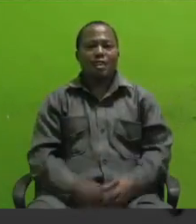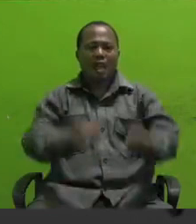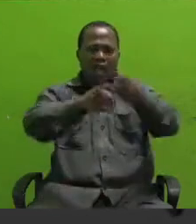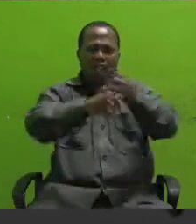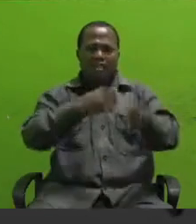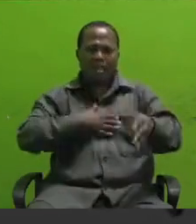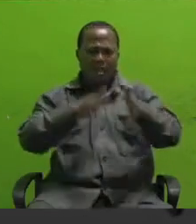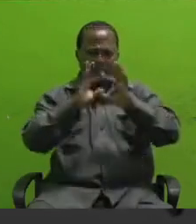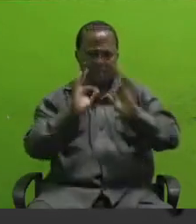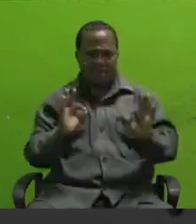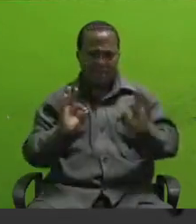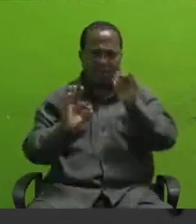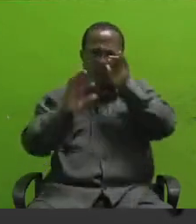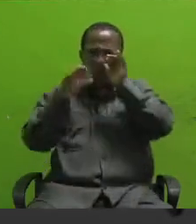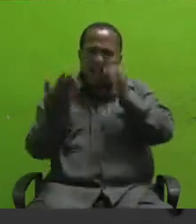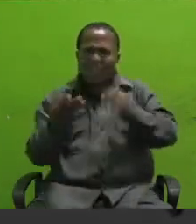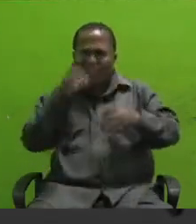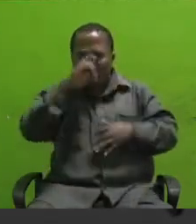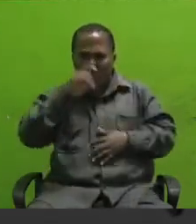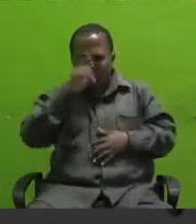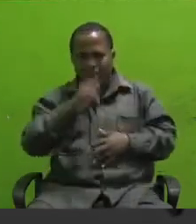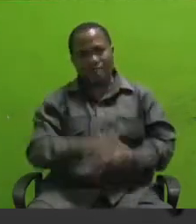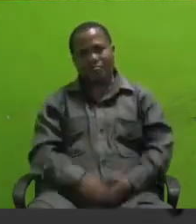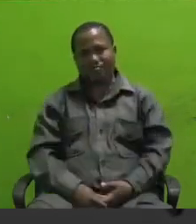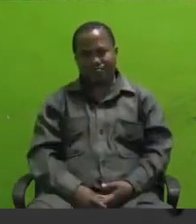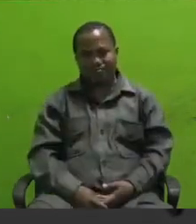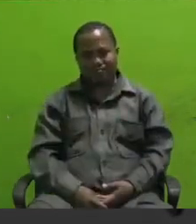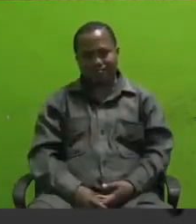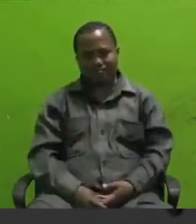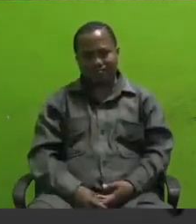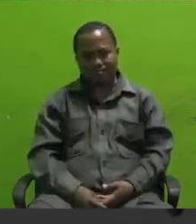Dear friend, what have you observed?